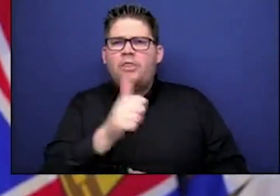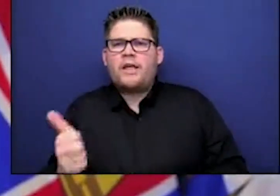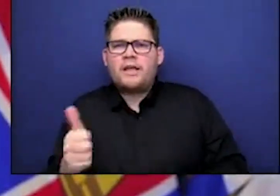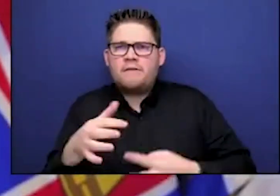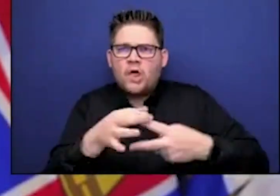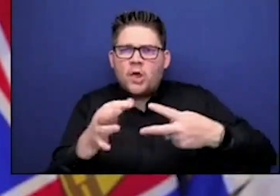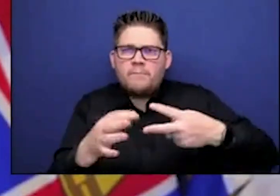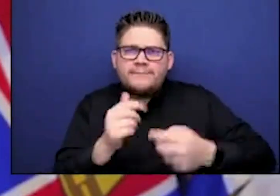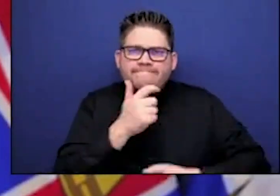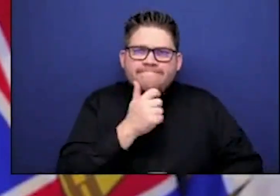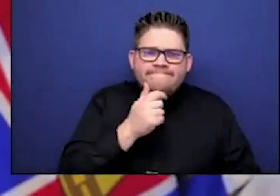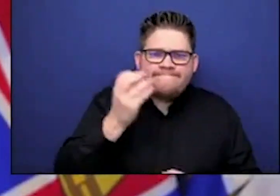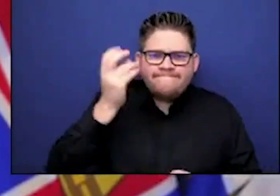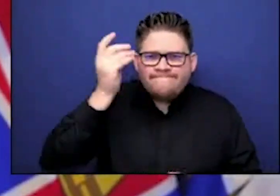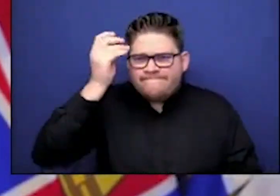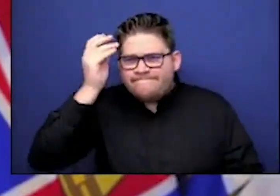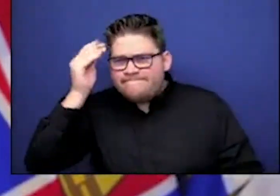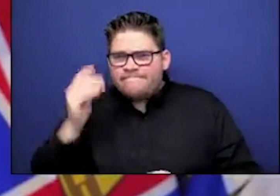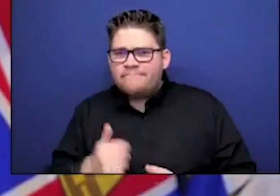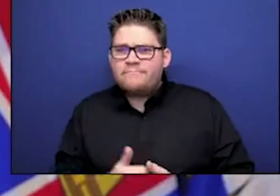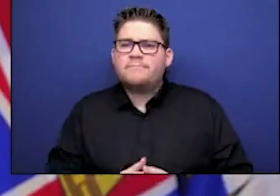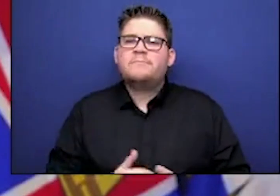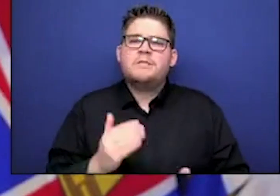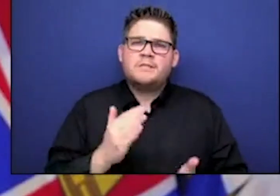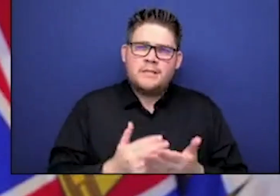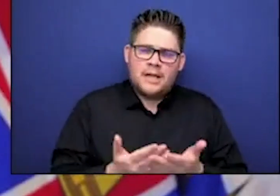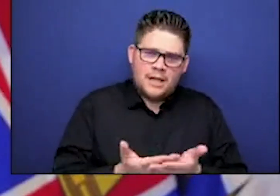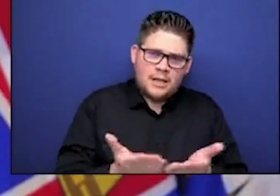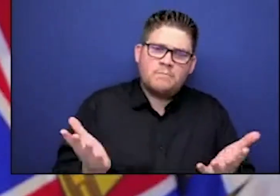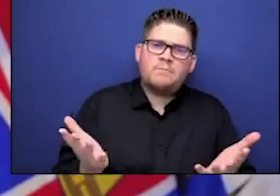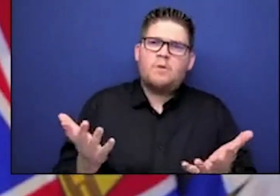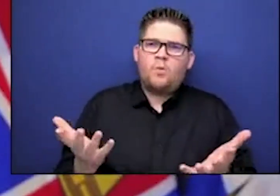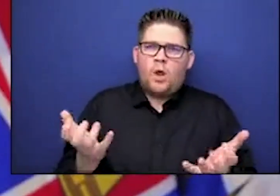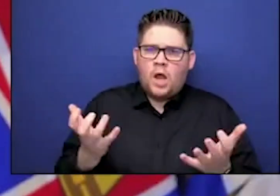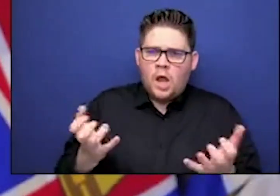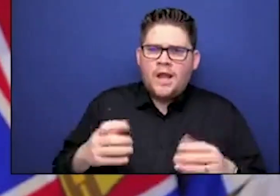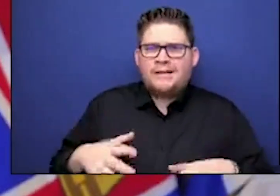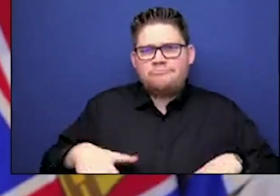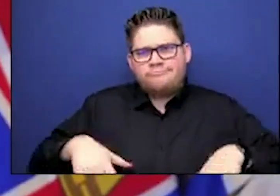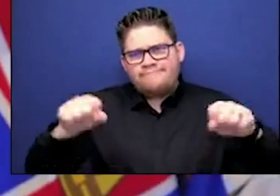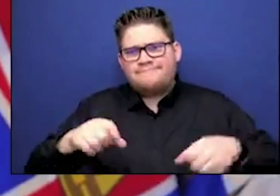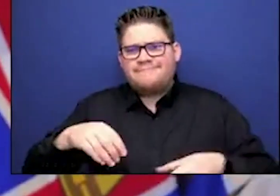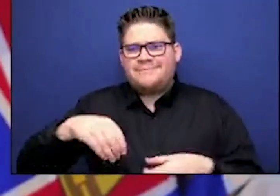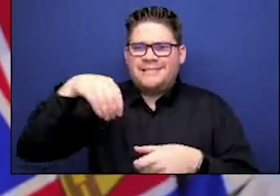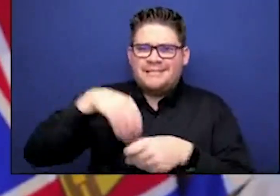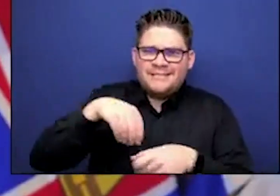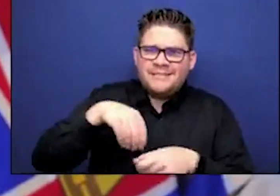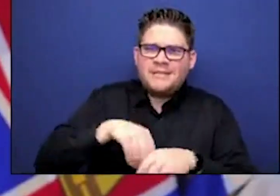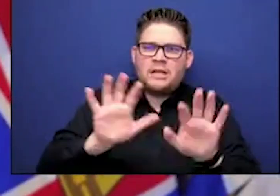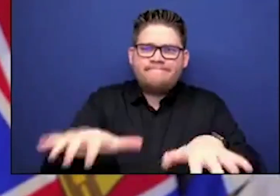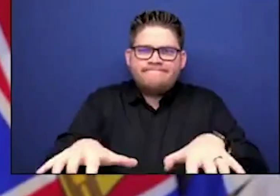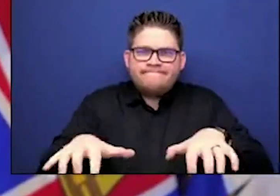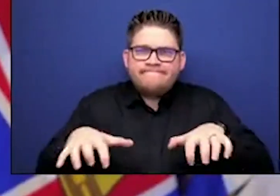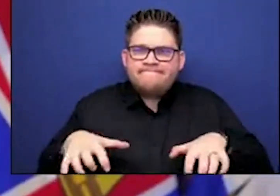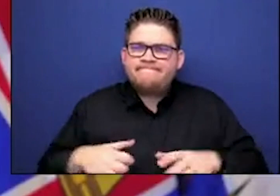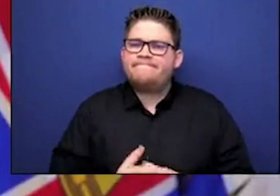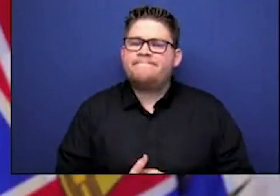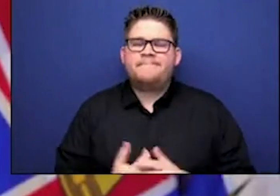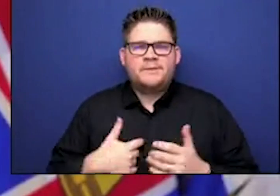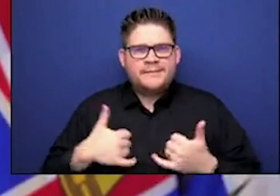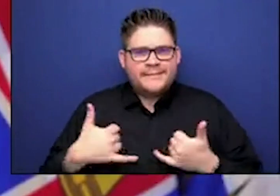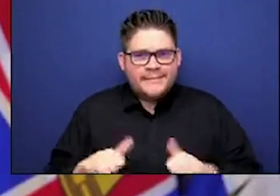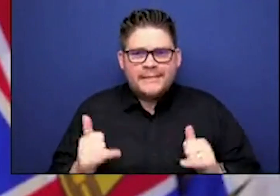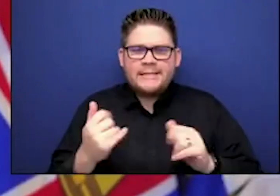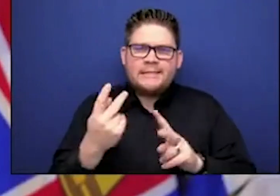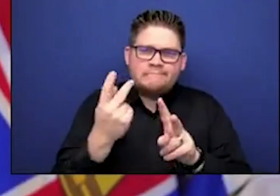hoping, early next week for people. And then finally, we're using the process to help understand how we can have a phased,